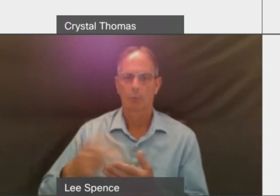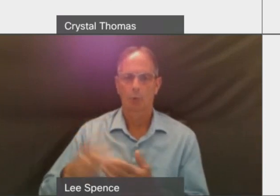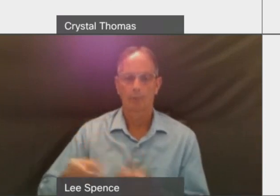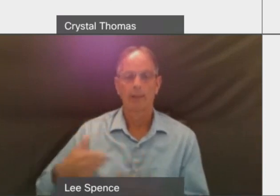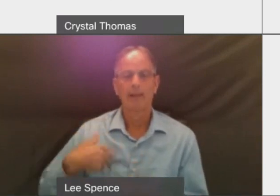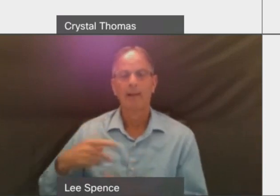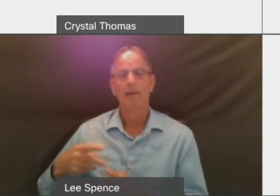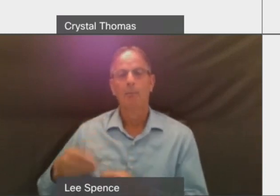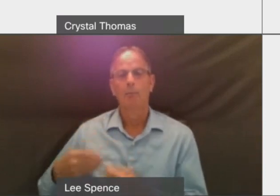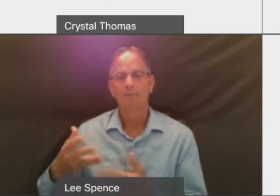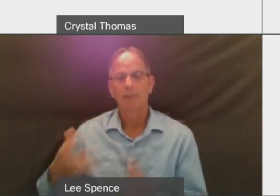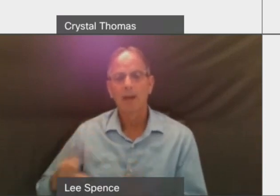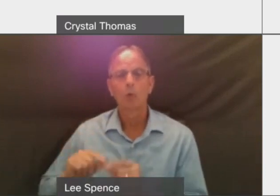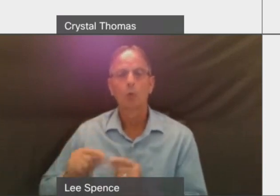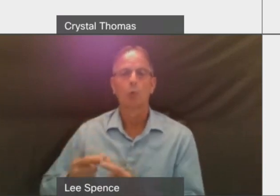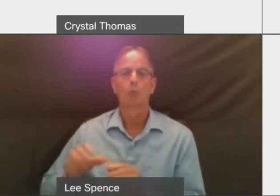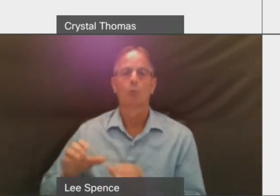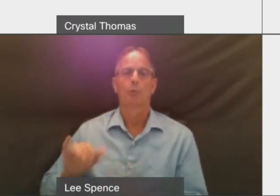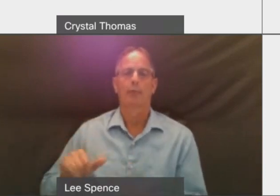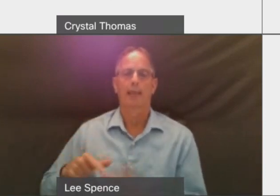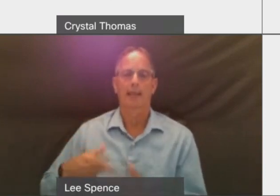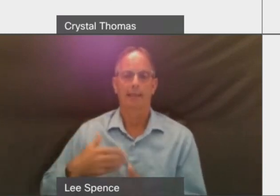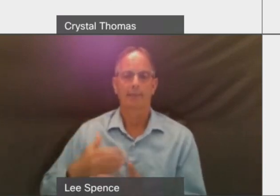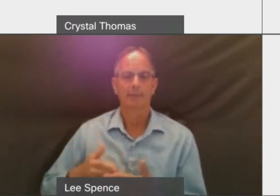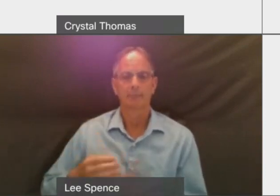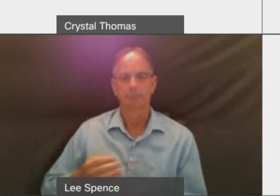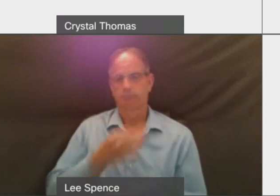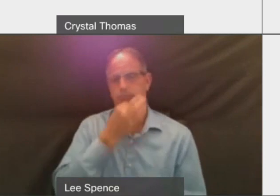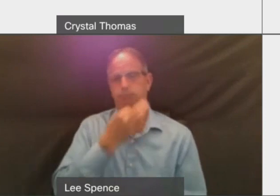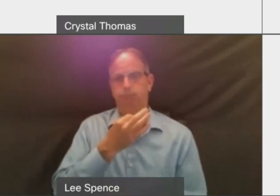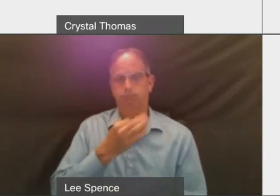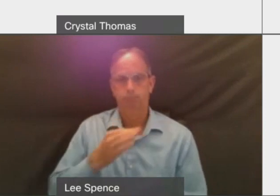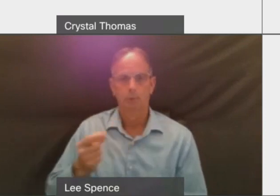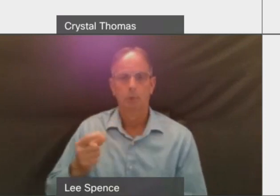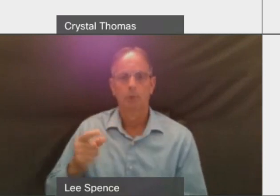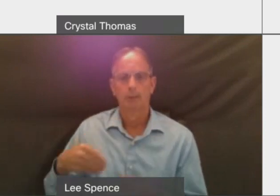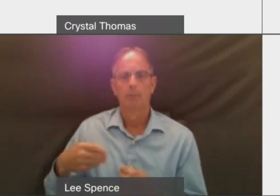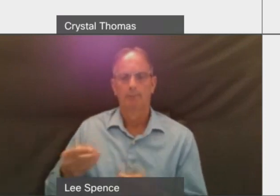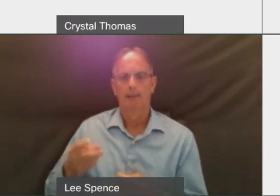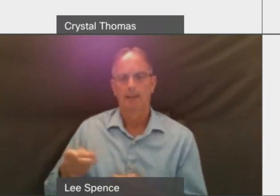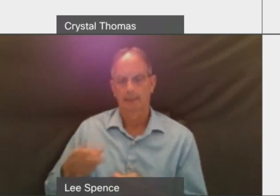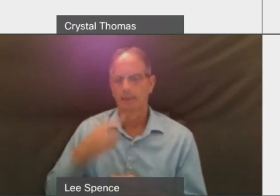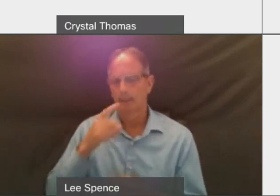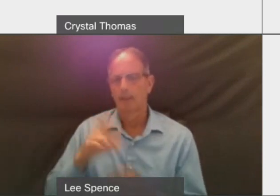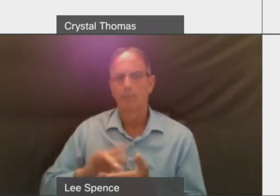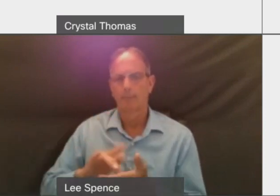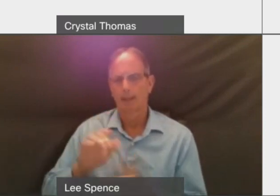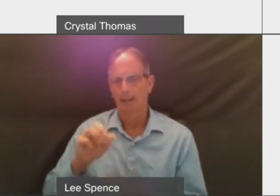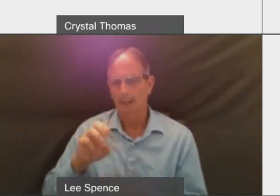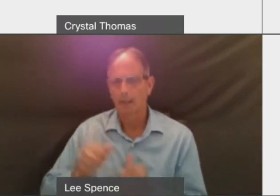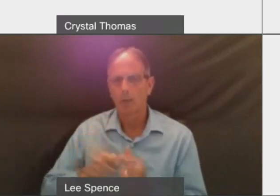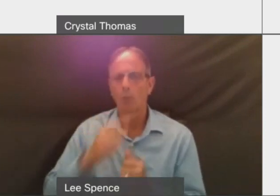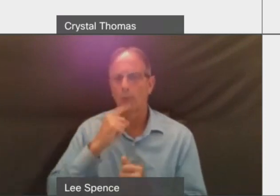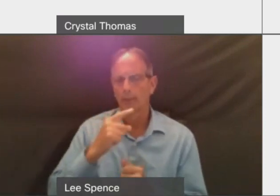provider groups that have specific expertise in providing medical care to people with intellectual and